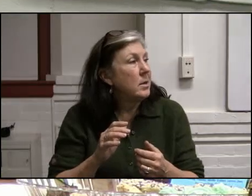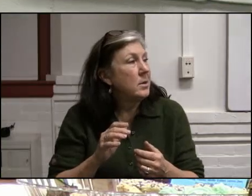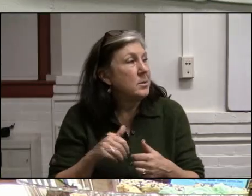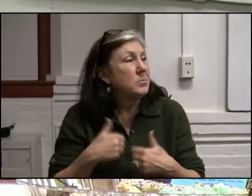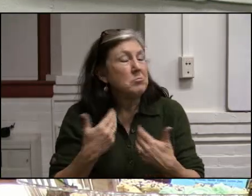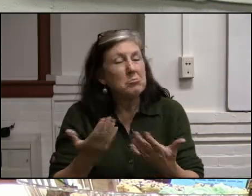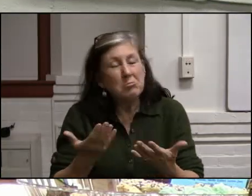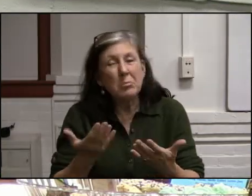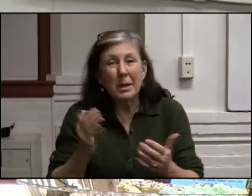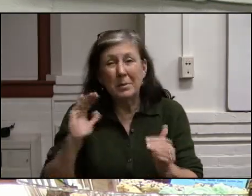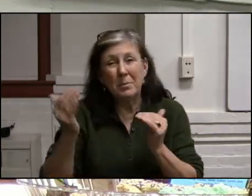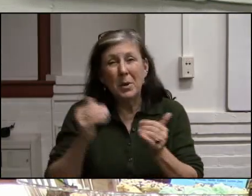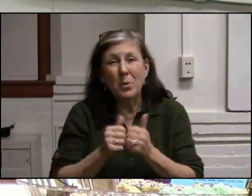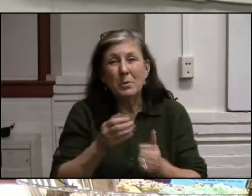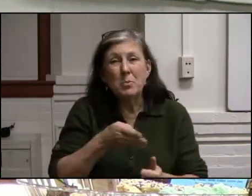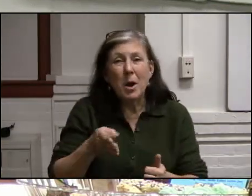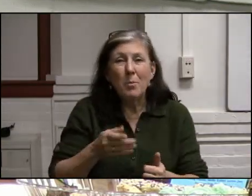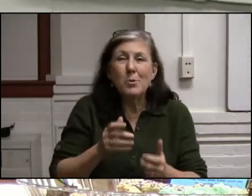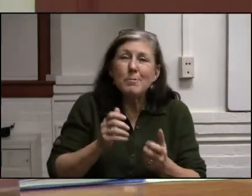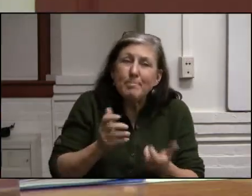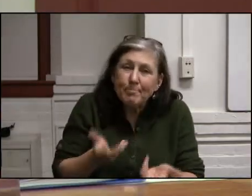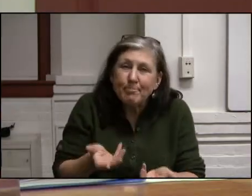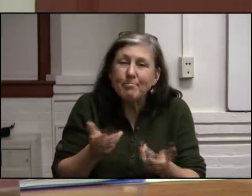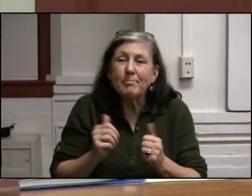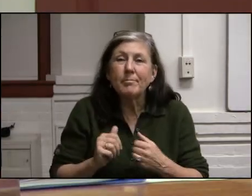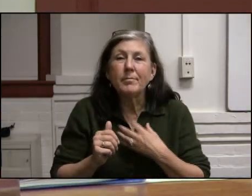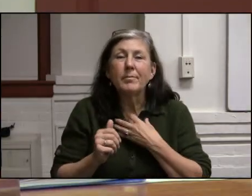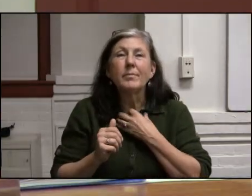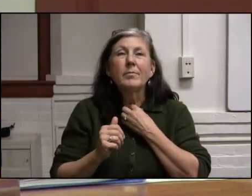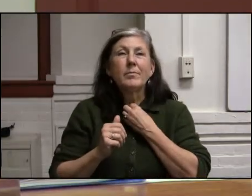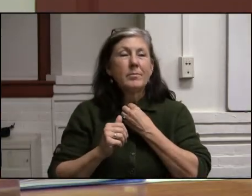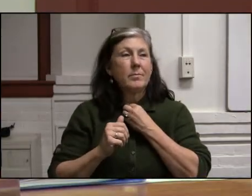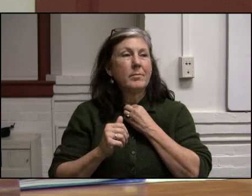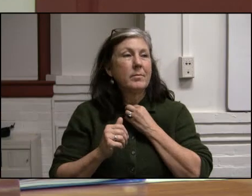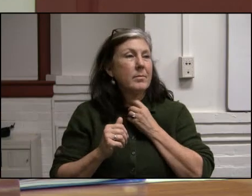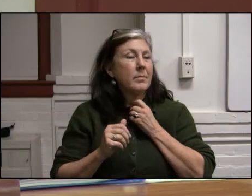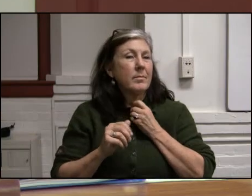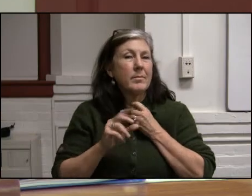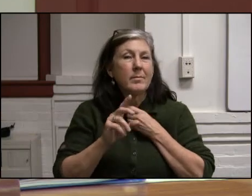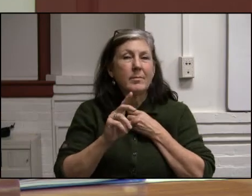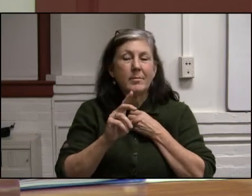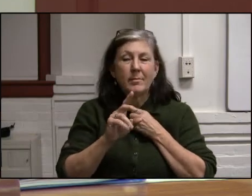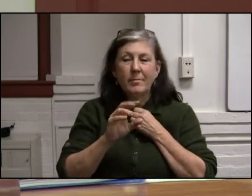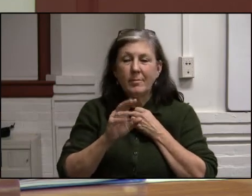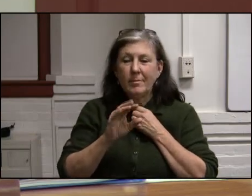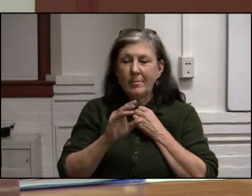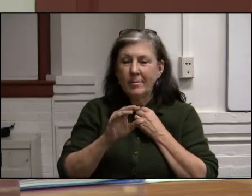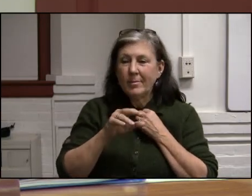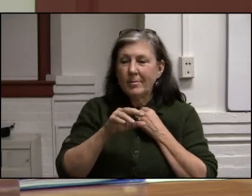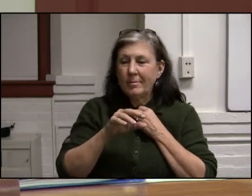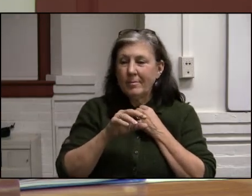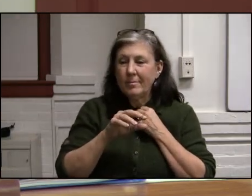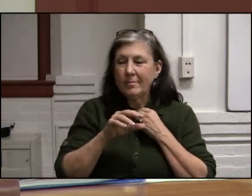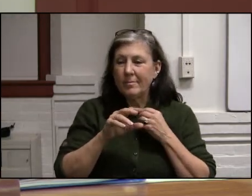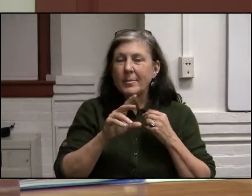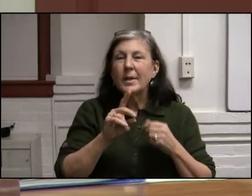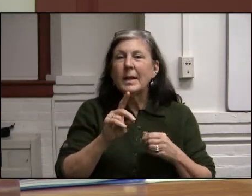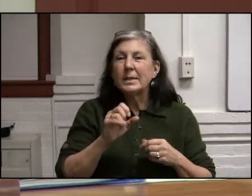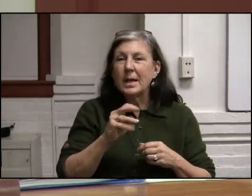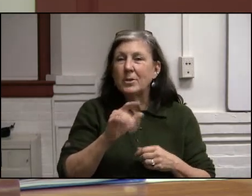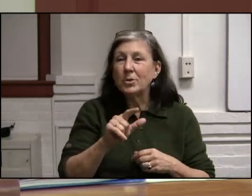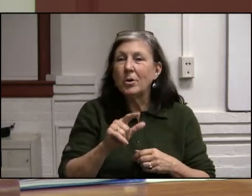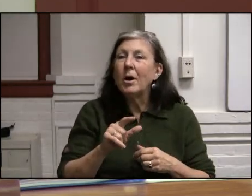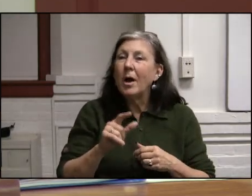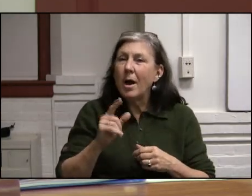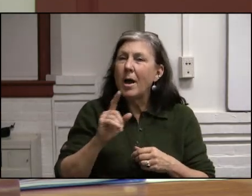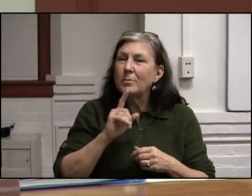growth. Yeah, I'm sure that it would have a benefit to our economic development. Whether